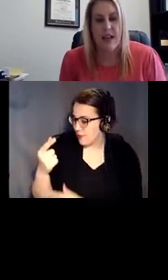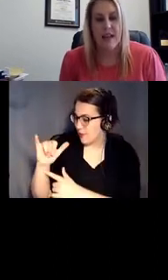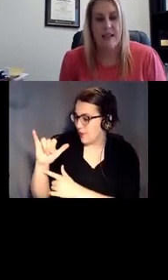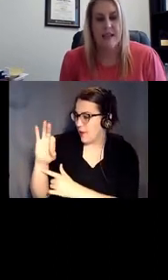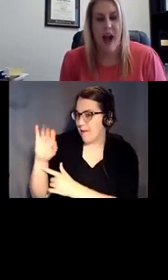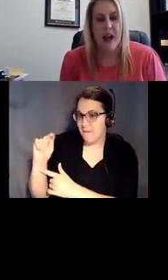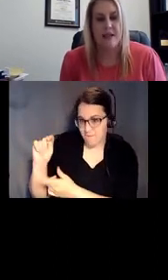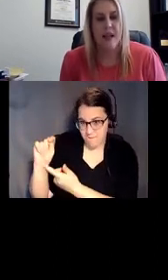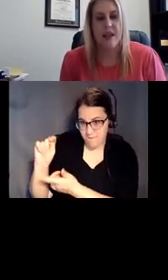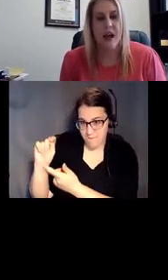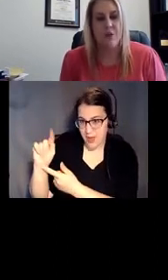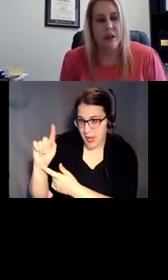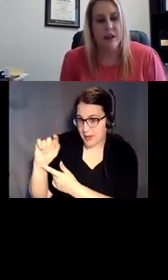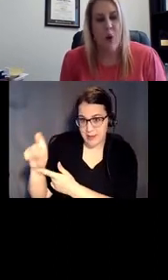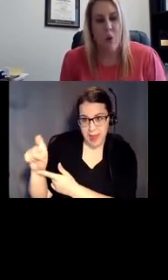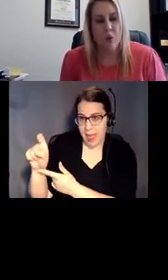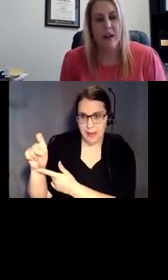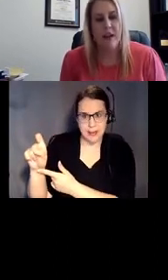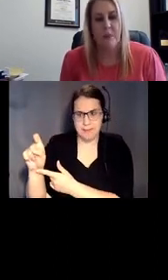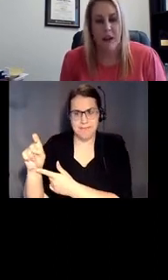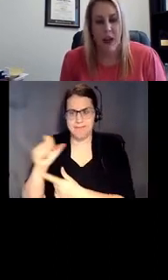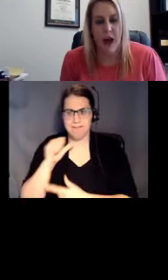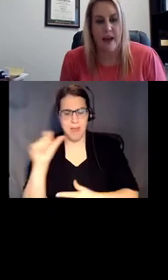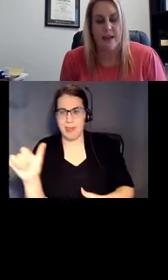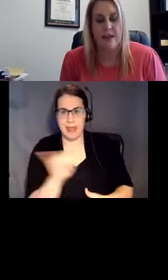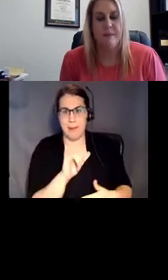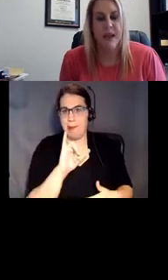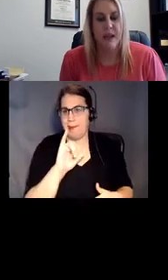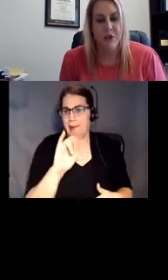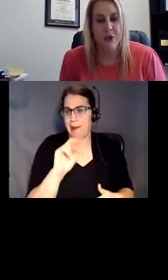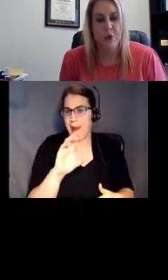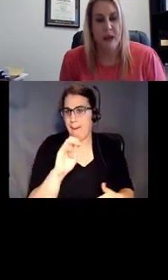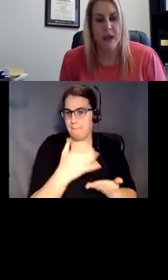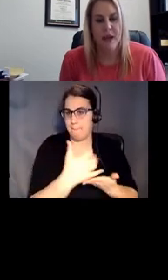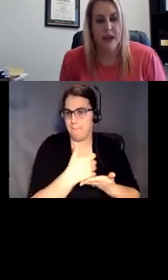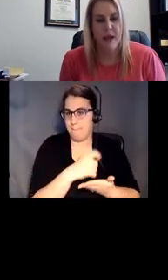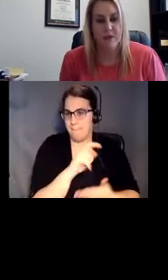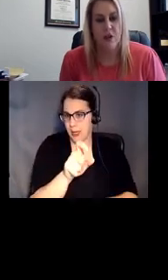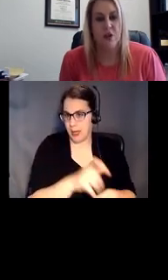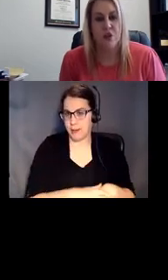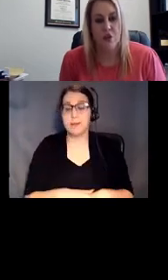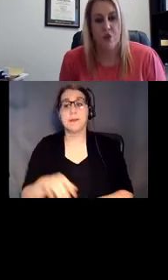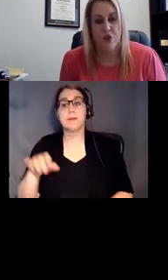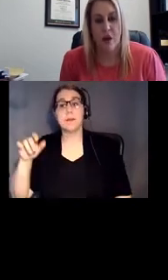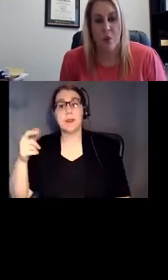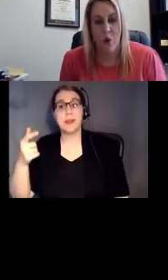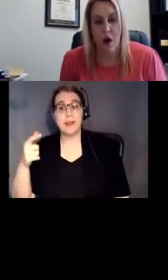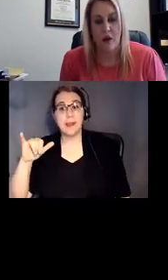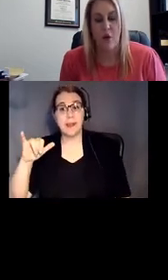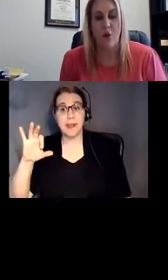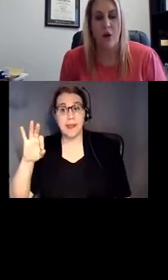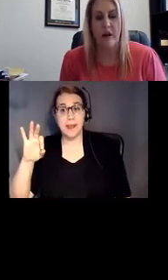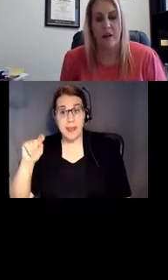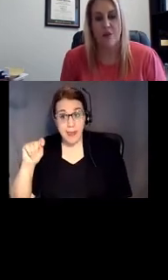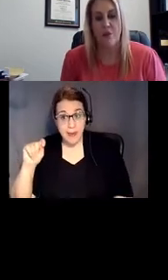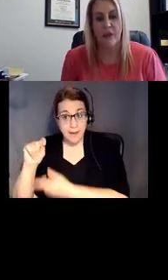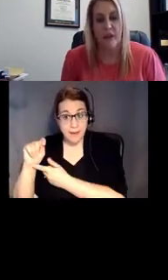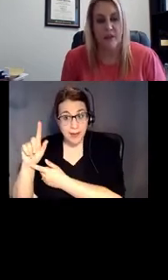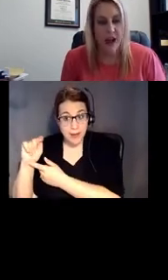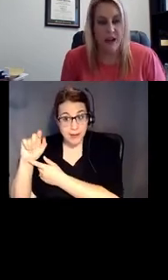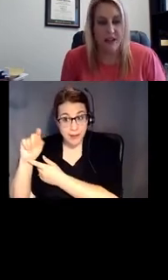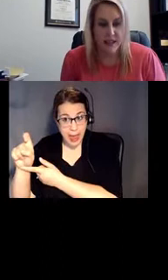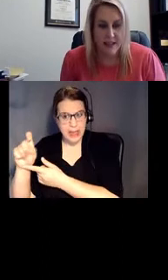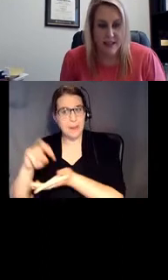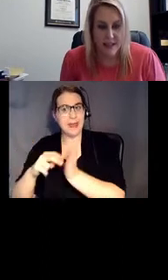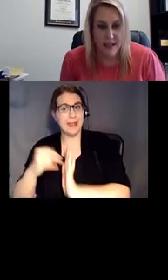tax is a tax that really only applies if you make a gift to someone or an eligible